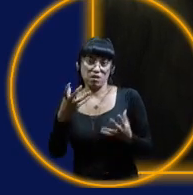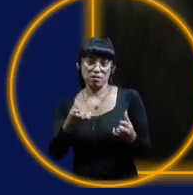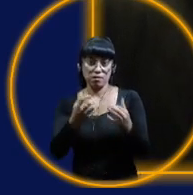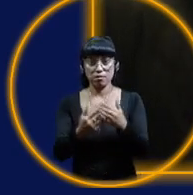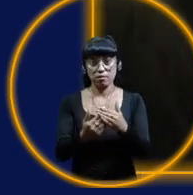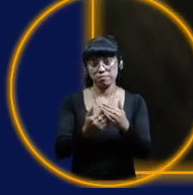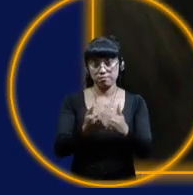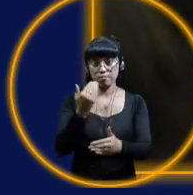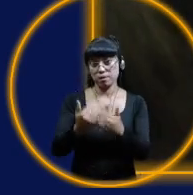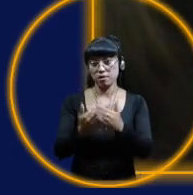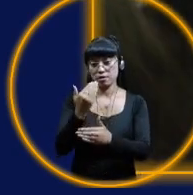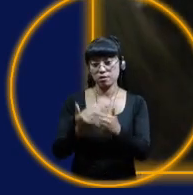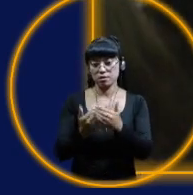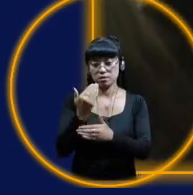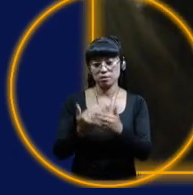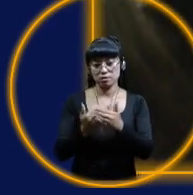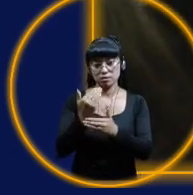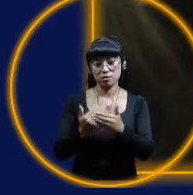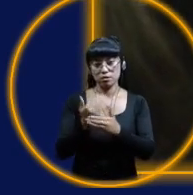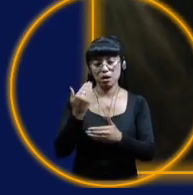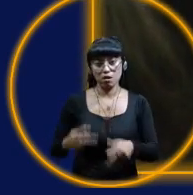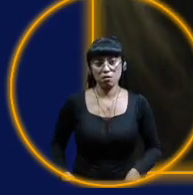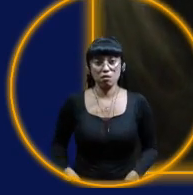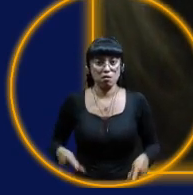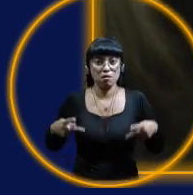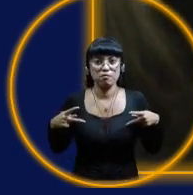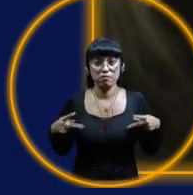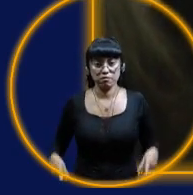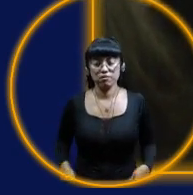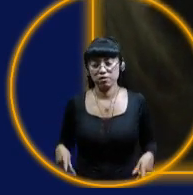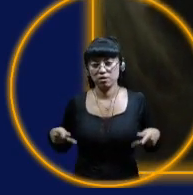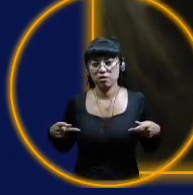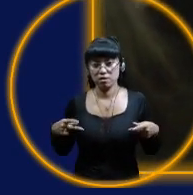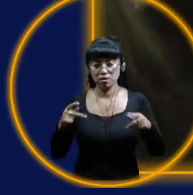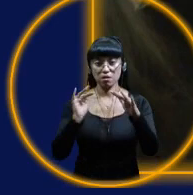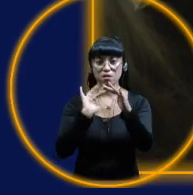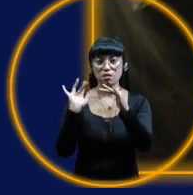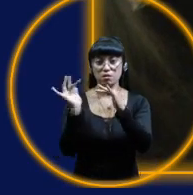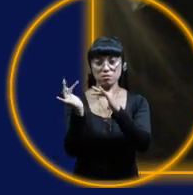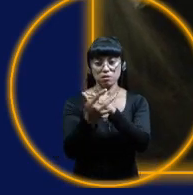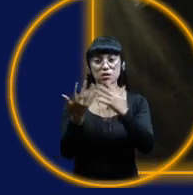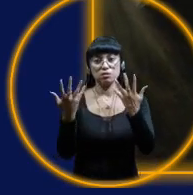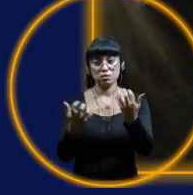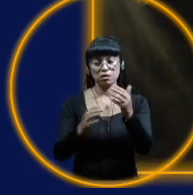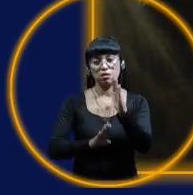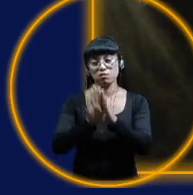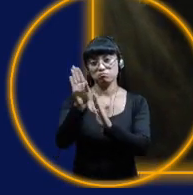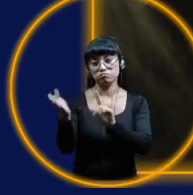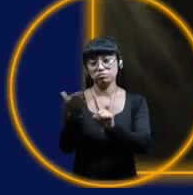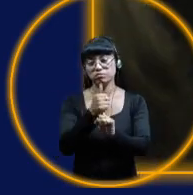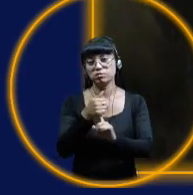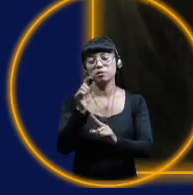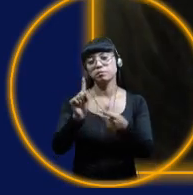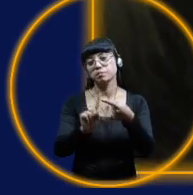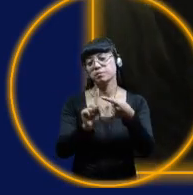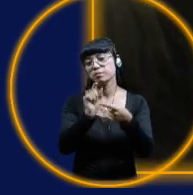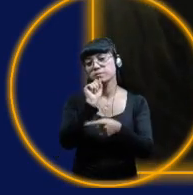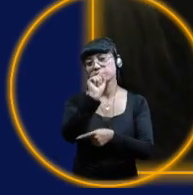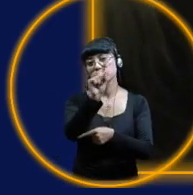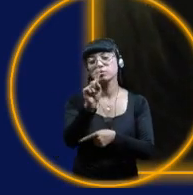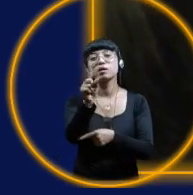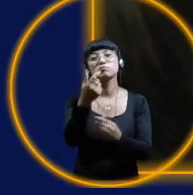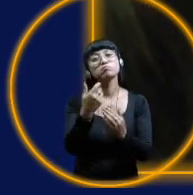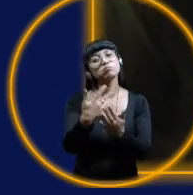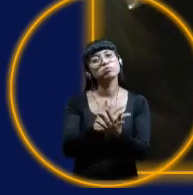this life in social media and survive, and wants to survive. So the first question is, what is the recommendation, or what is